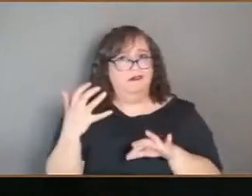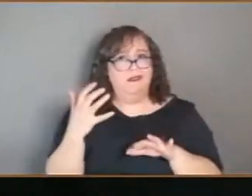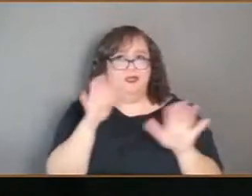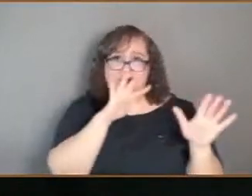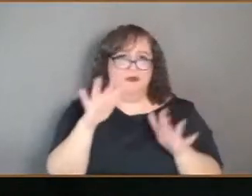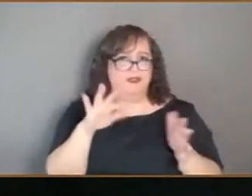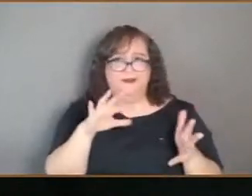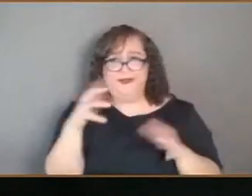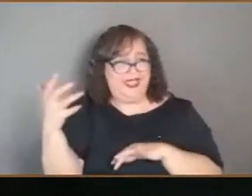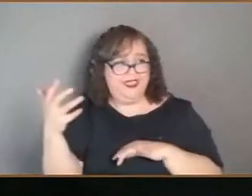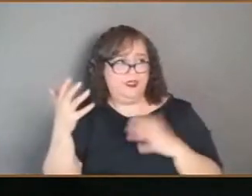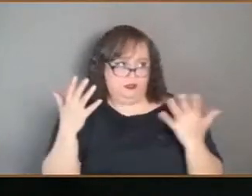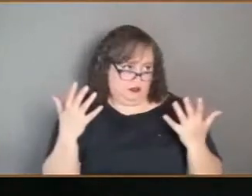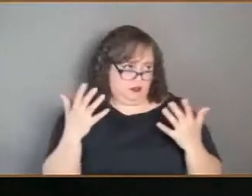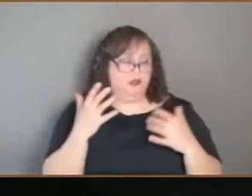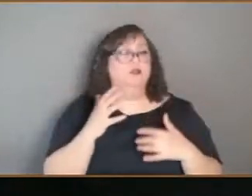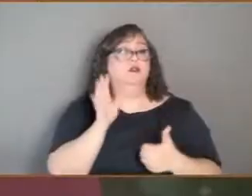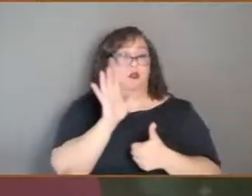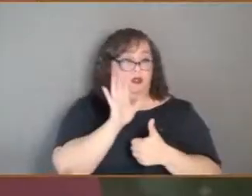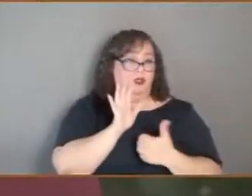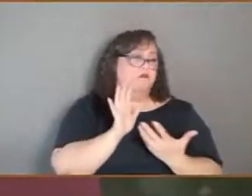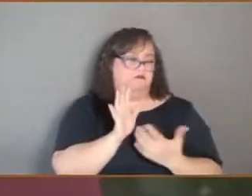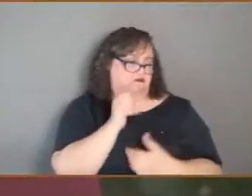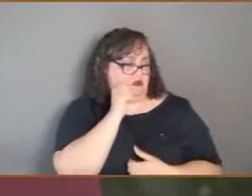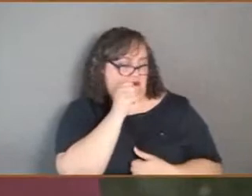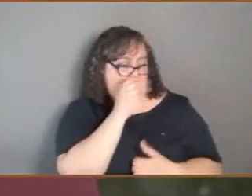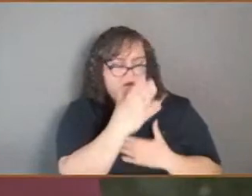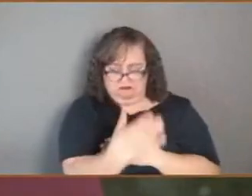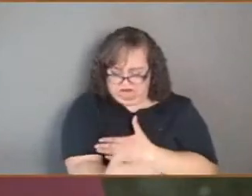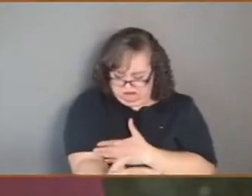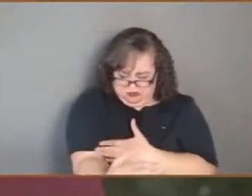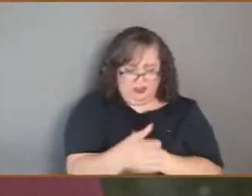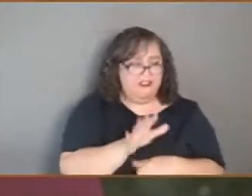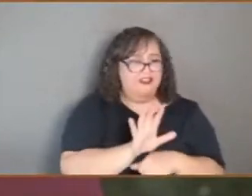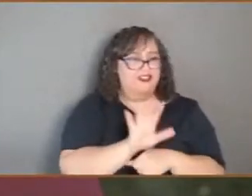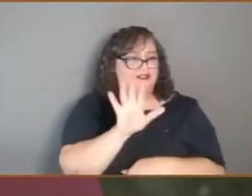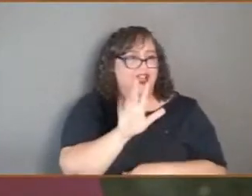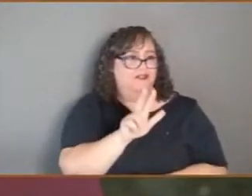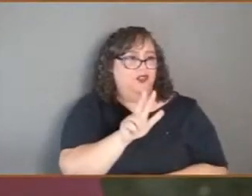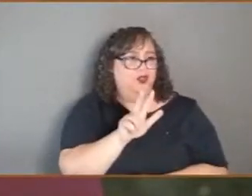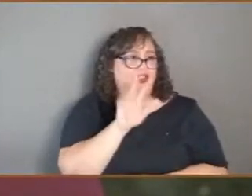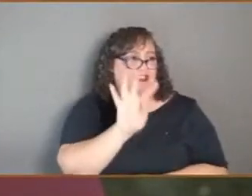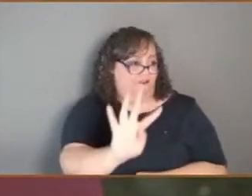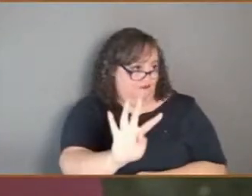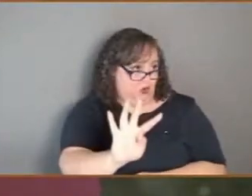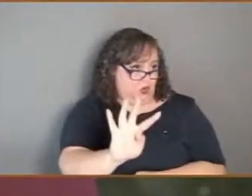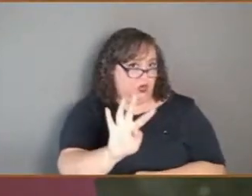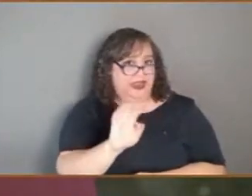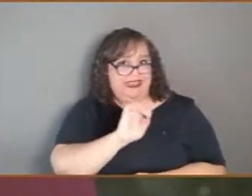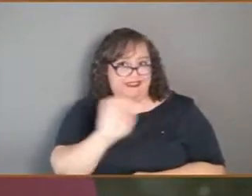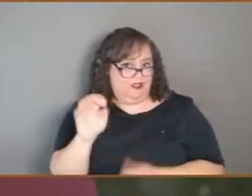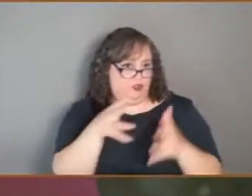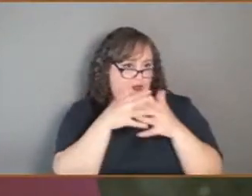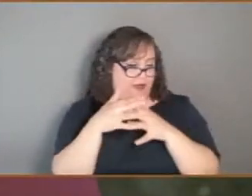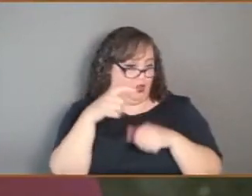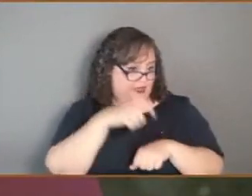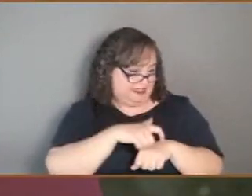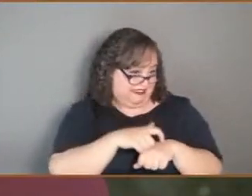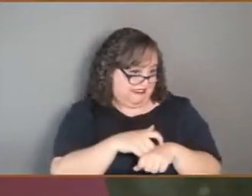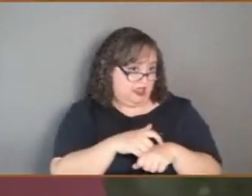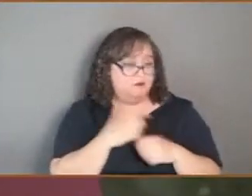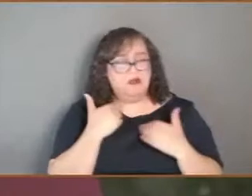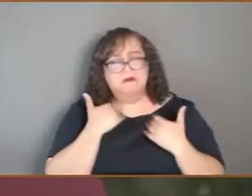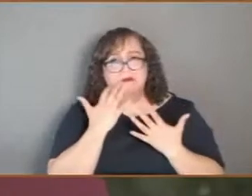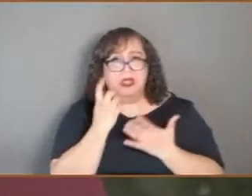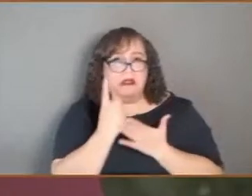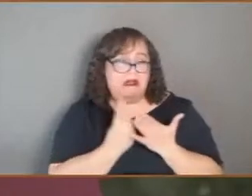so we'll be launching at 5:34 Eastern time. The window is about an hour long. But we have the opportunity for the next 23